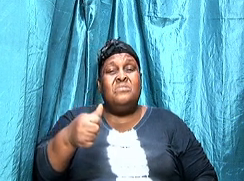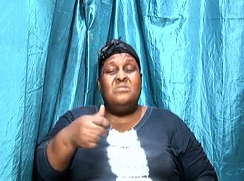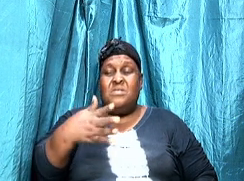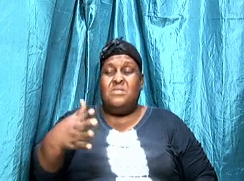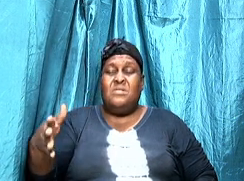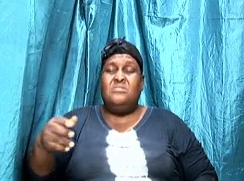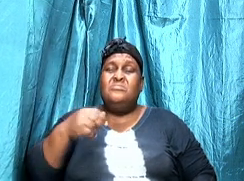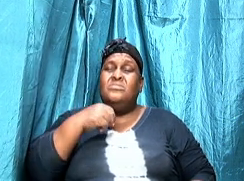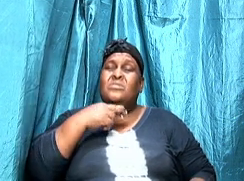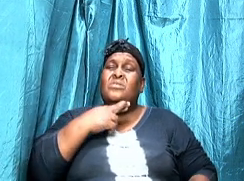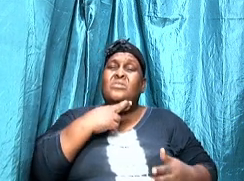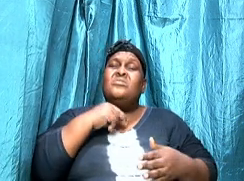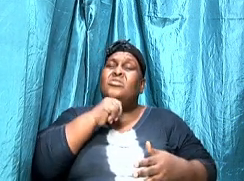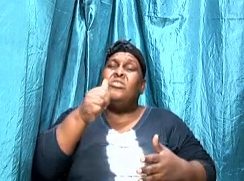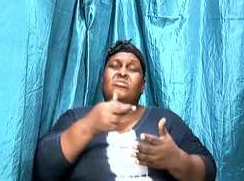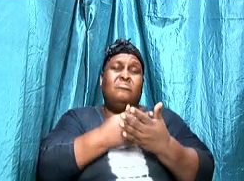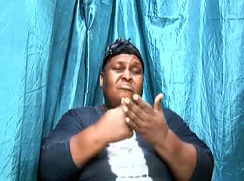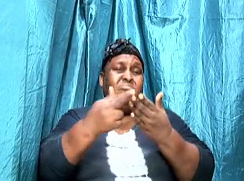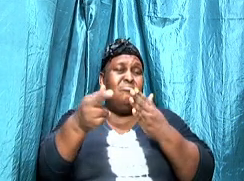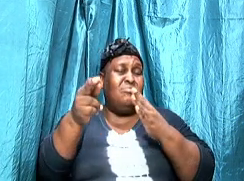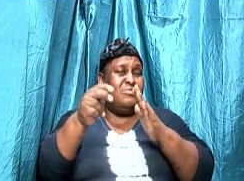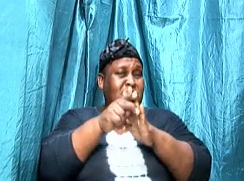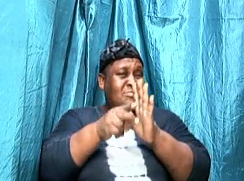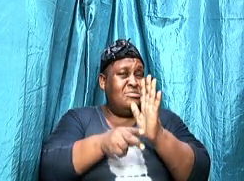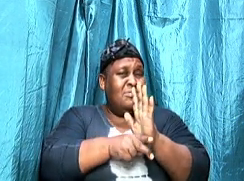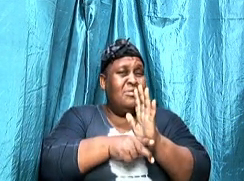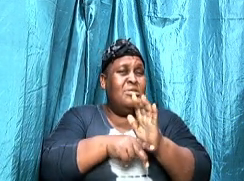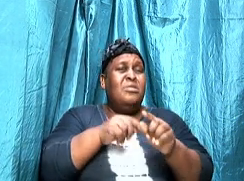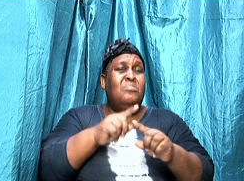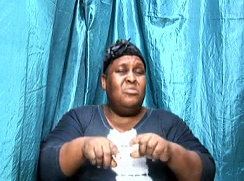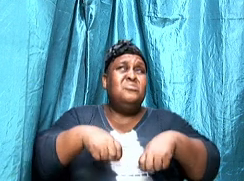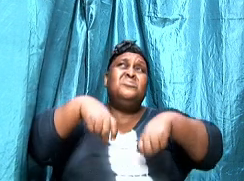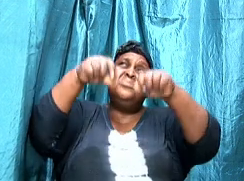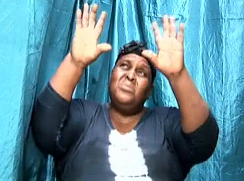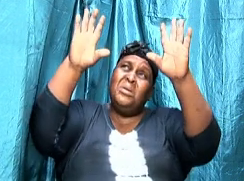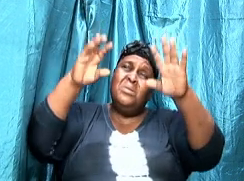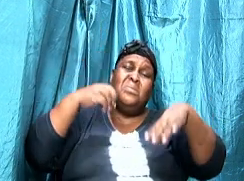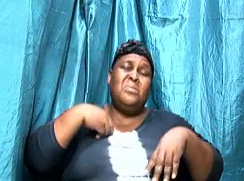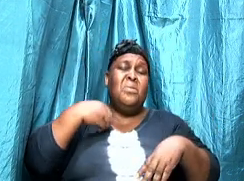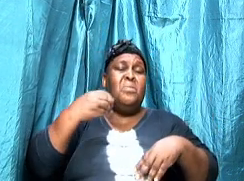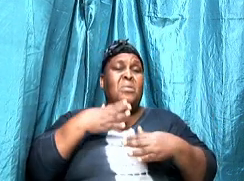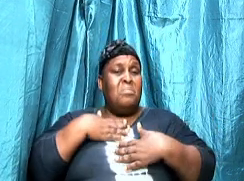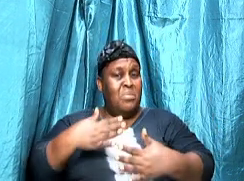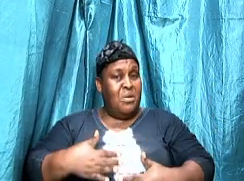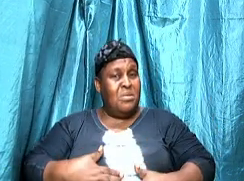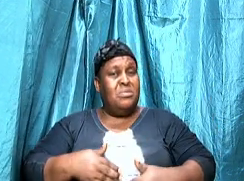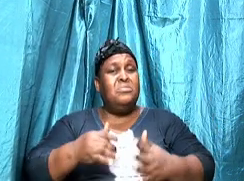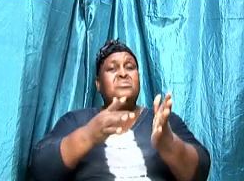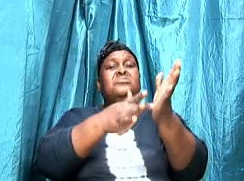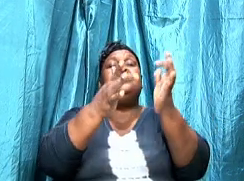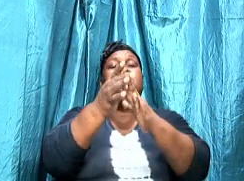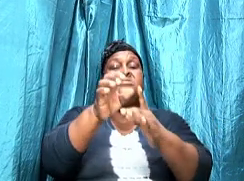unrighteousness, but we should really heal our members to the Lord Jesus Christ.